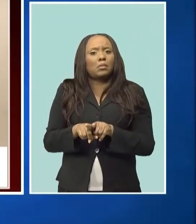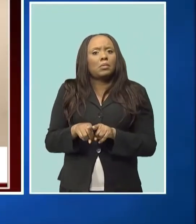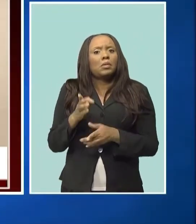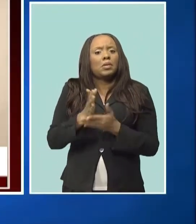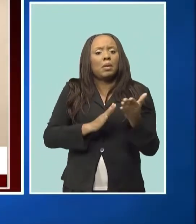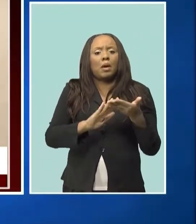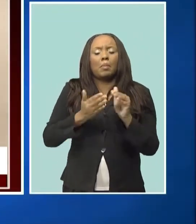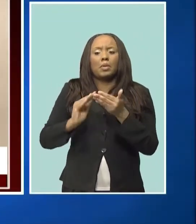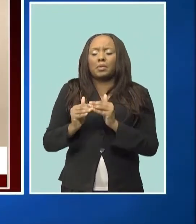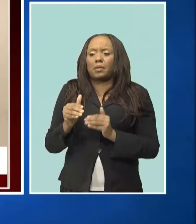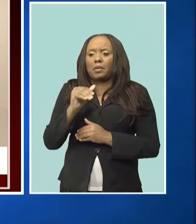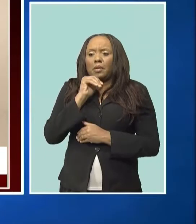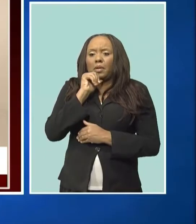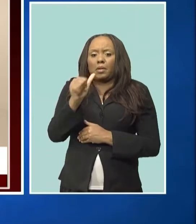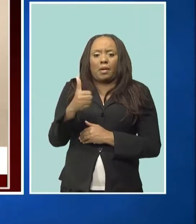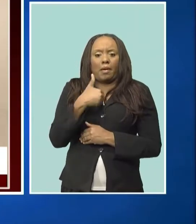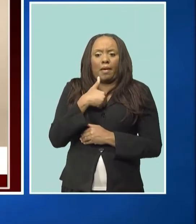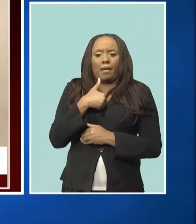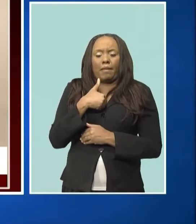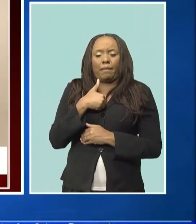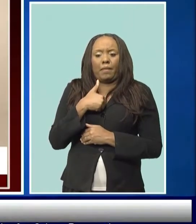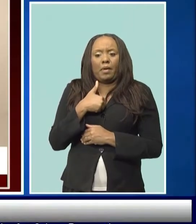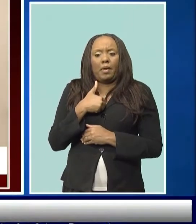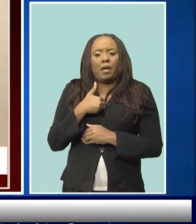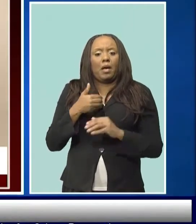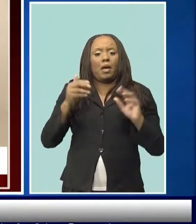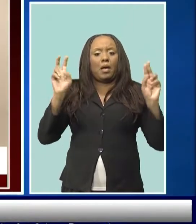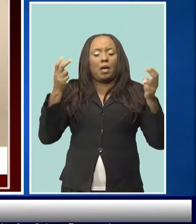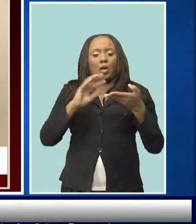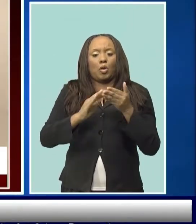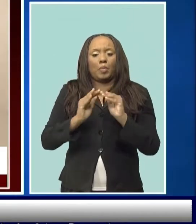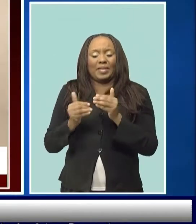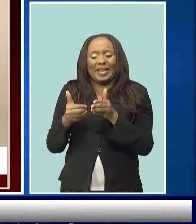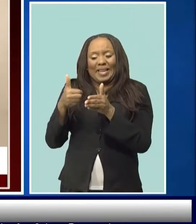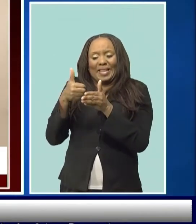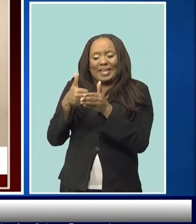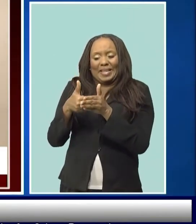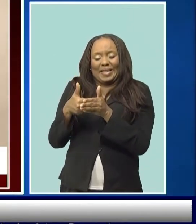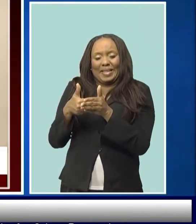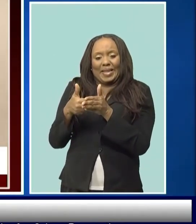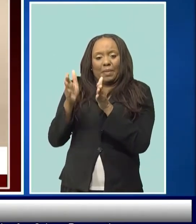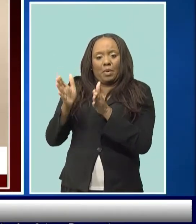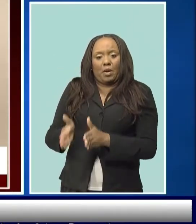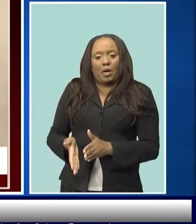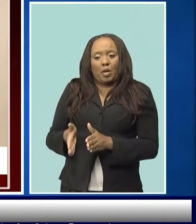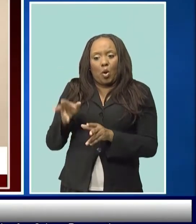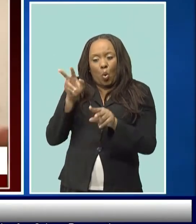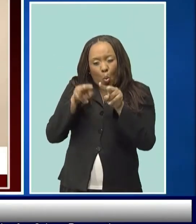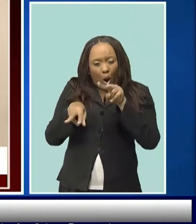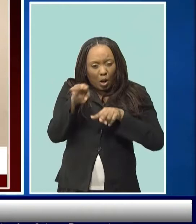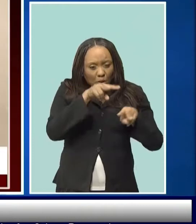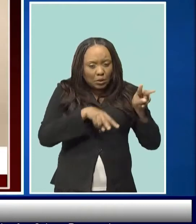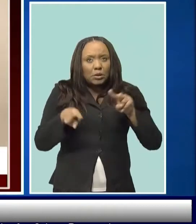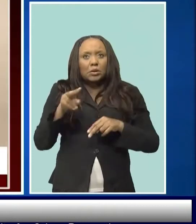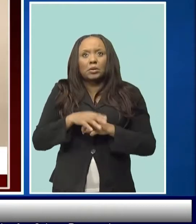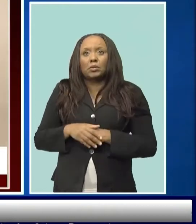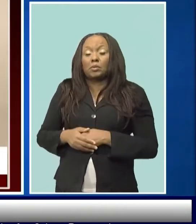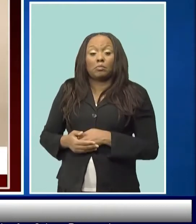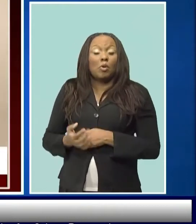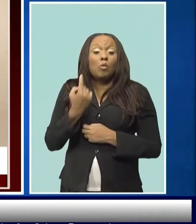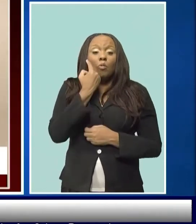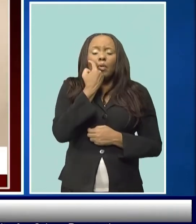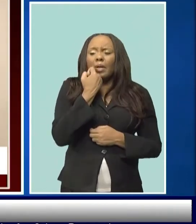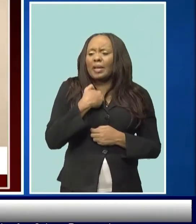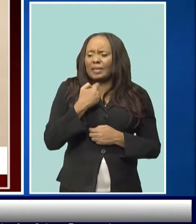Sundays ago, I was meeting with one in St. James, and I was very happy because the place was packed. But I'm thinking that all neighborhoods have to come back together as